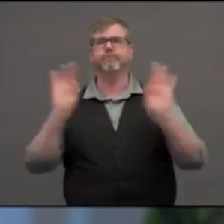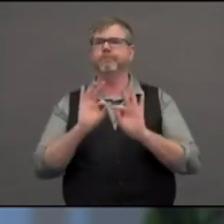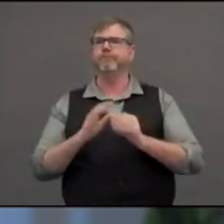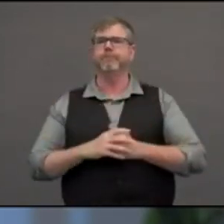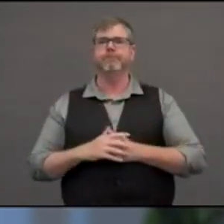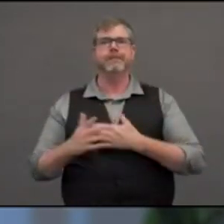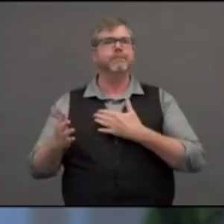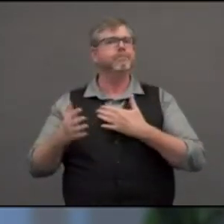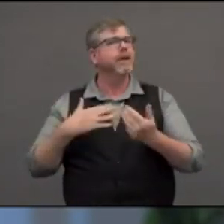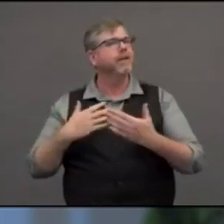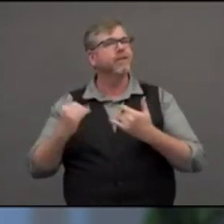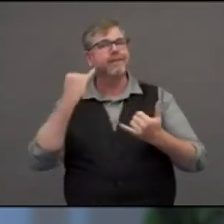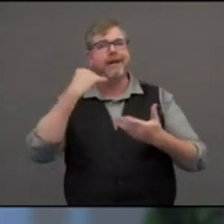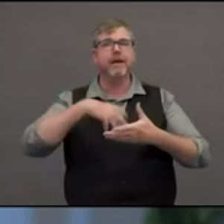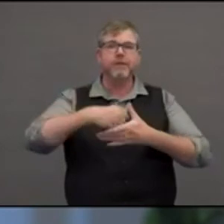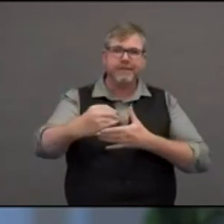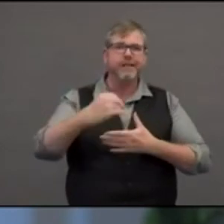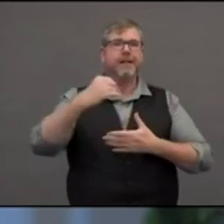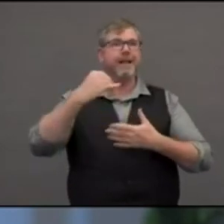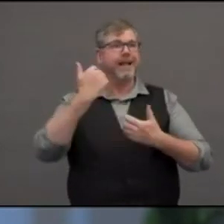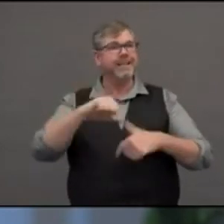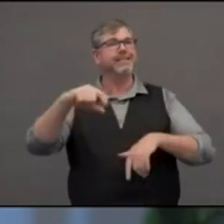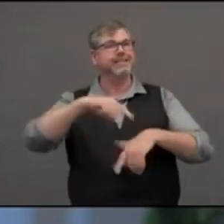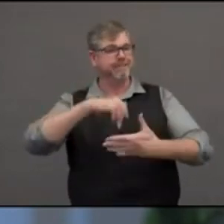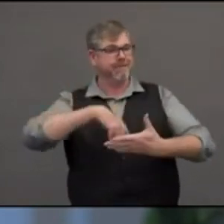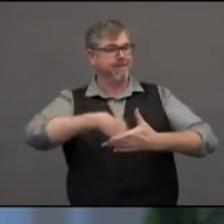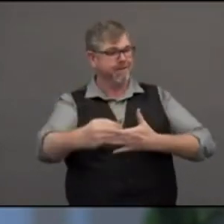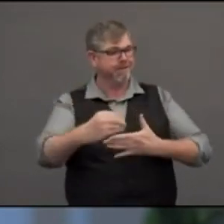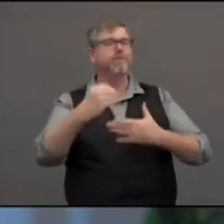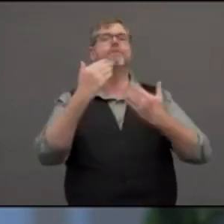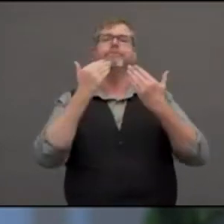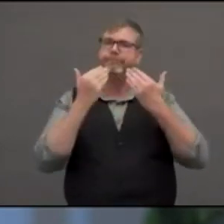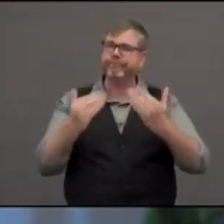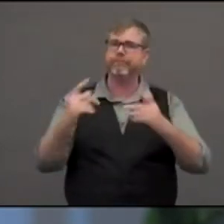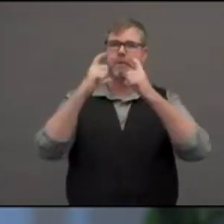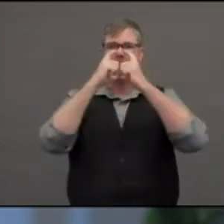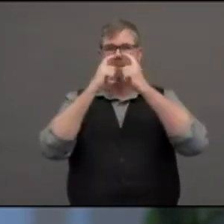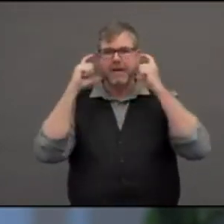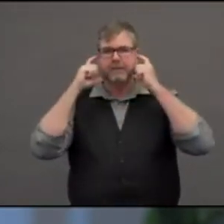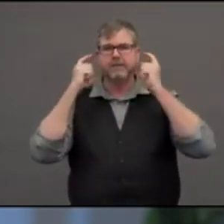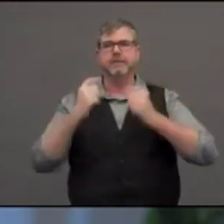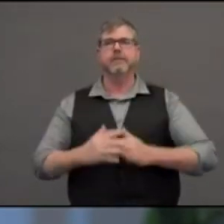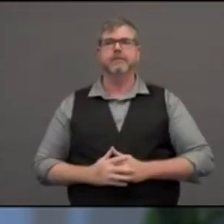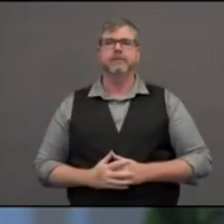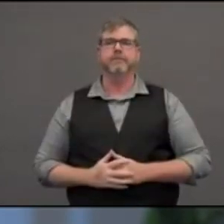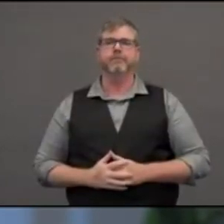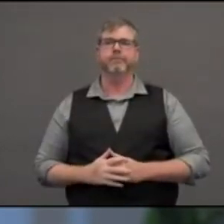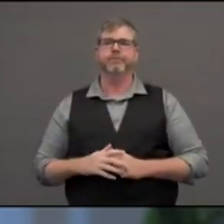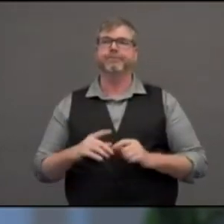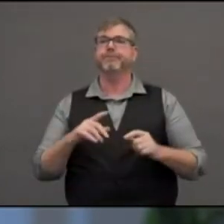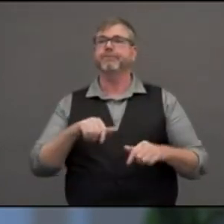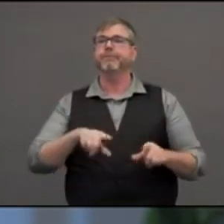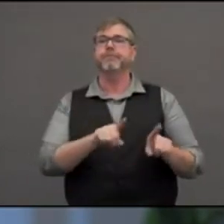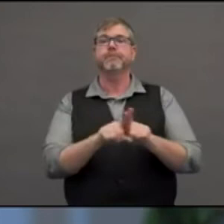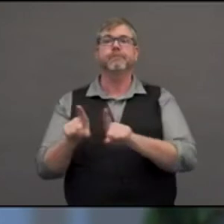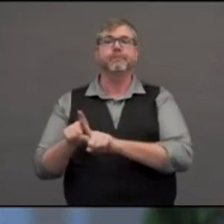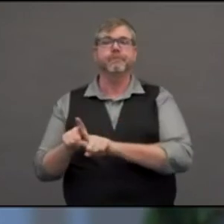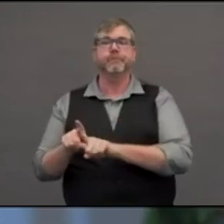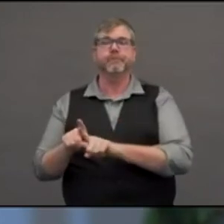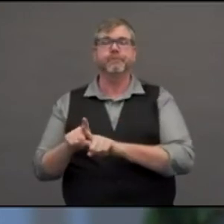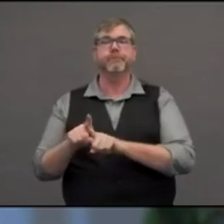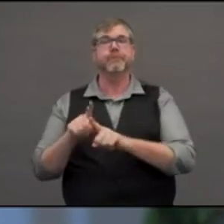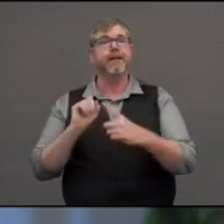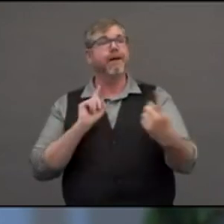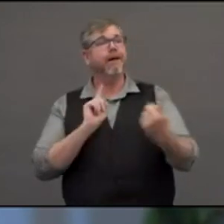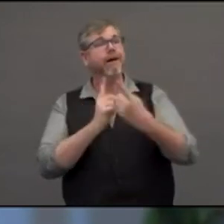your mask. And then again, we talked about meeting other people. We want to make sure we keep our distance. Outside is